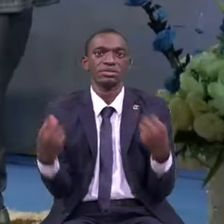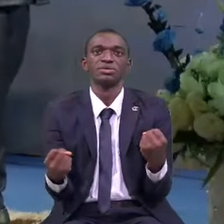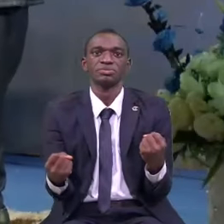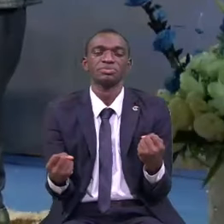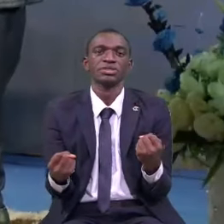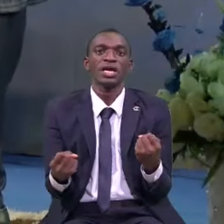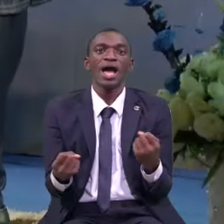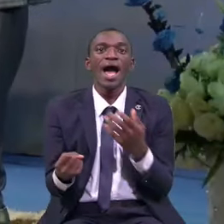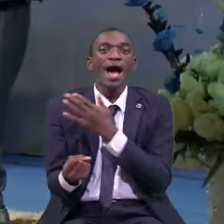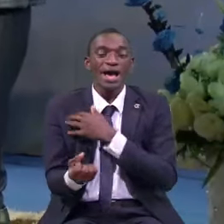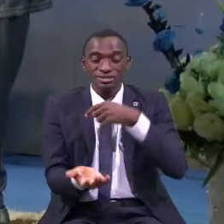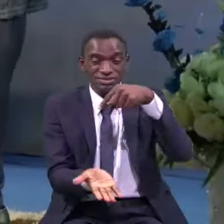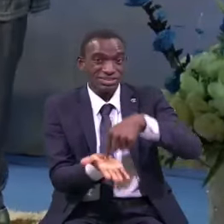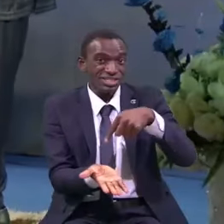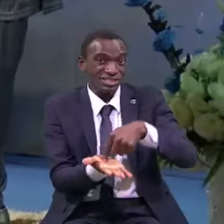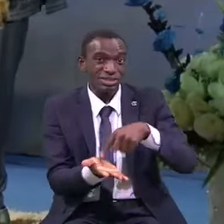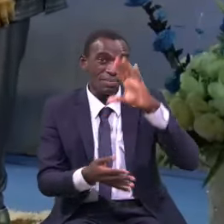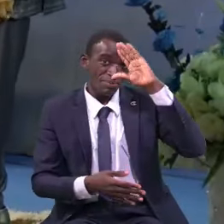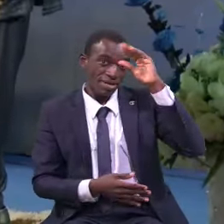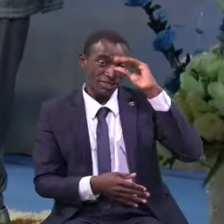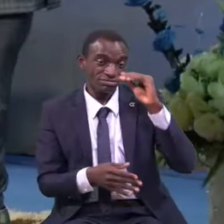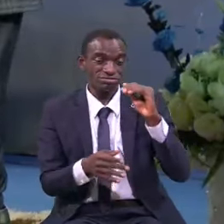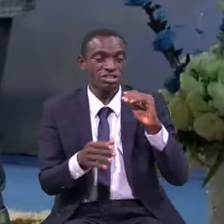And this leper came to Christ,